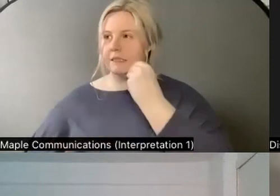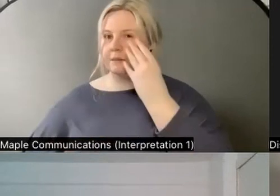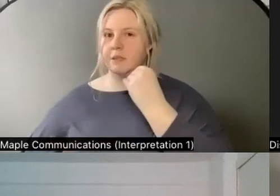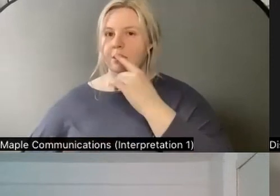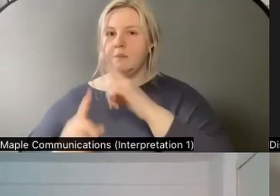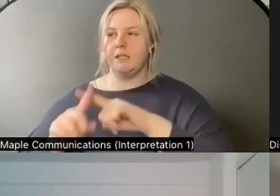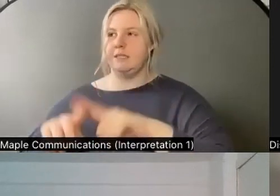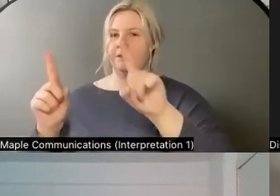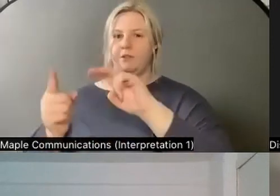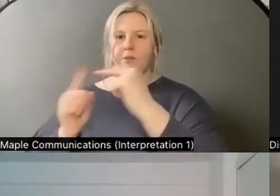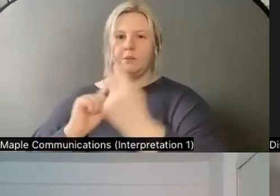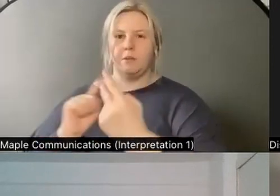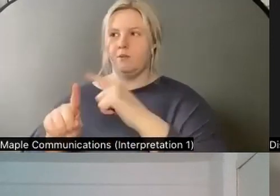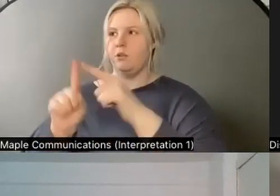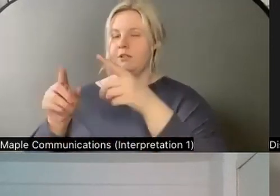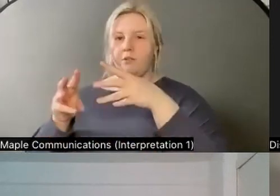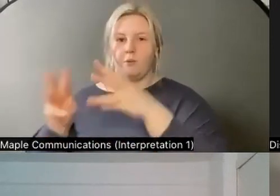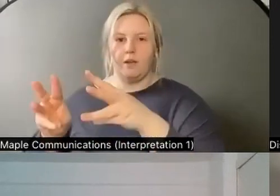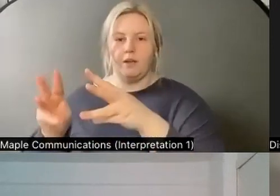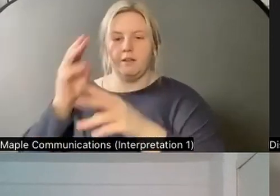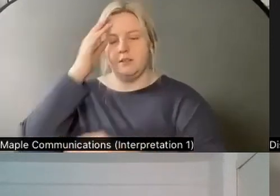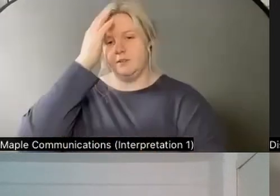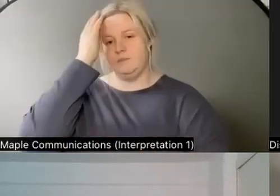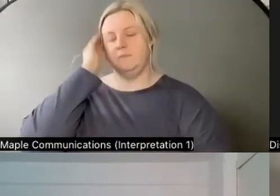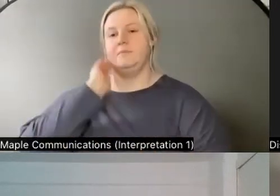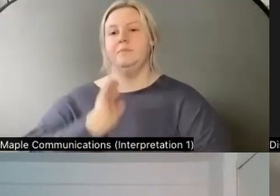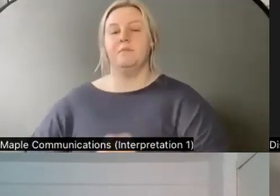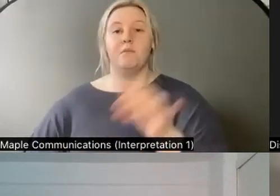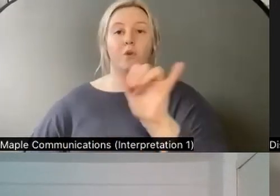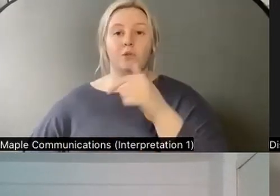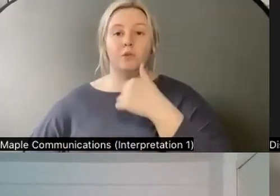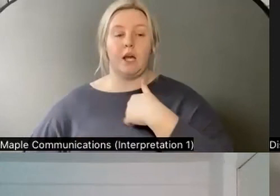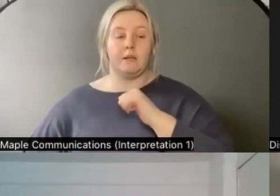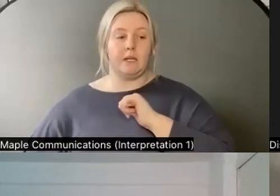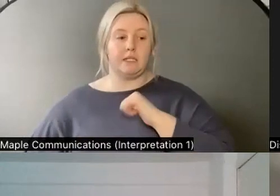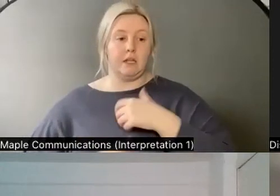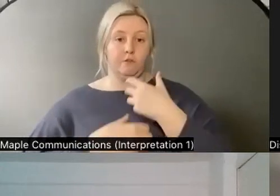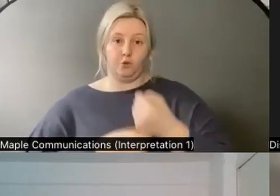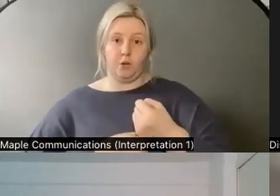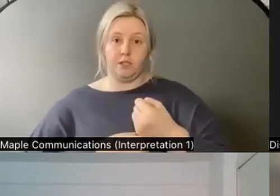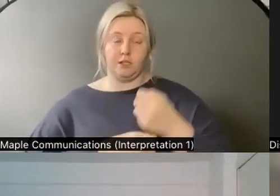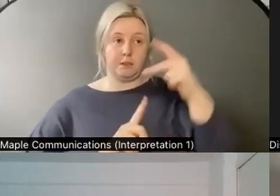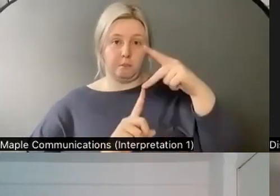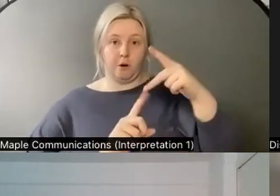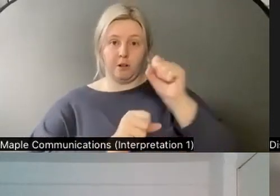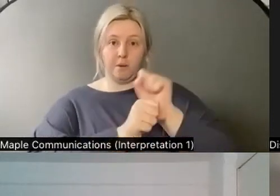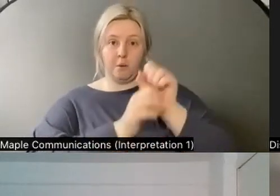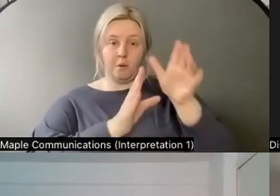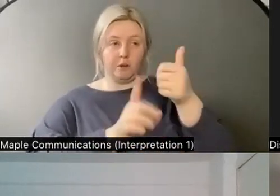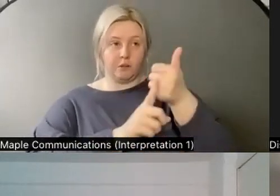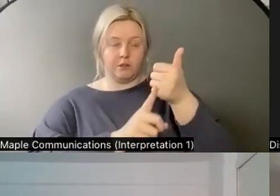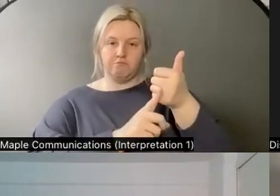And I think, first of all, I don't think that I trust anyone at Parliament to handle anything